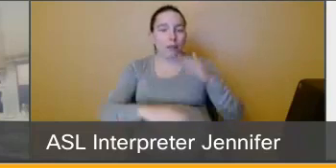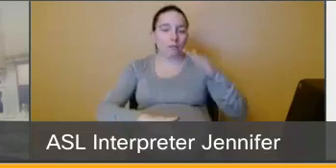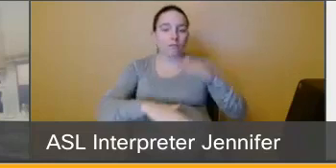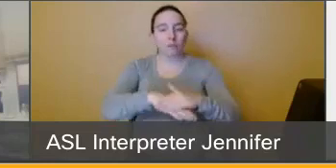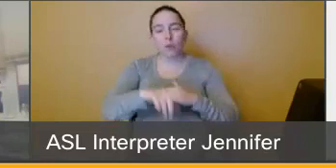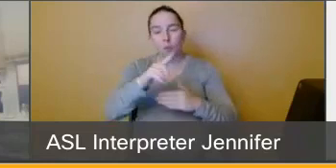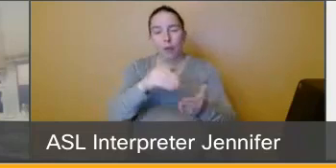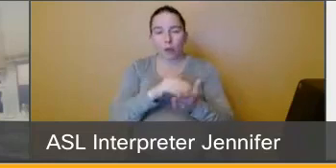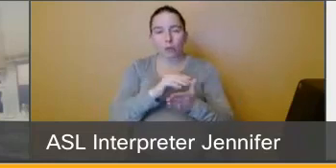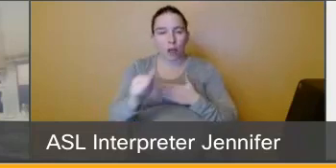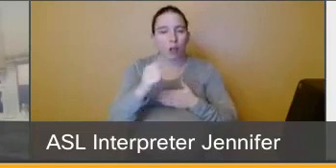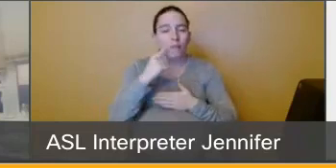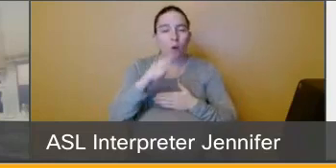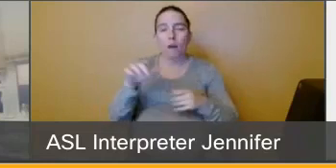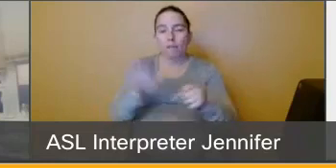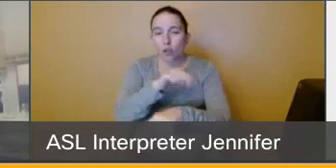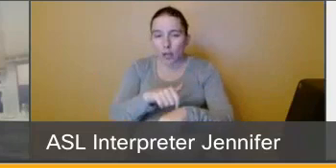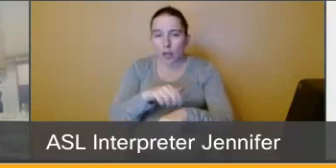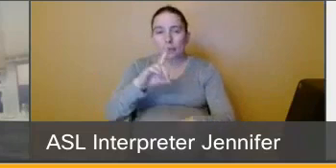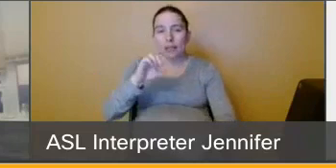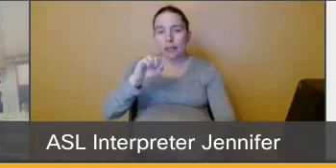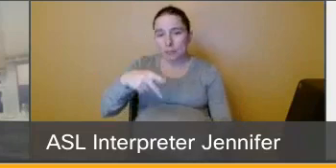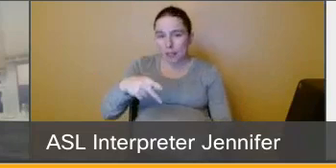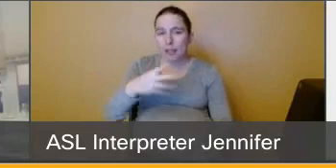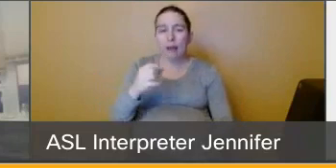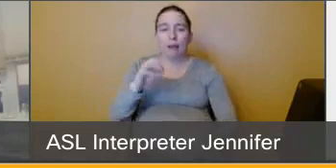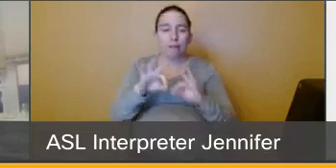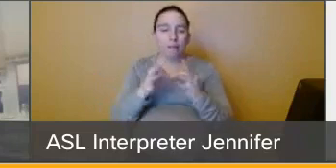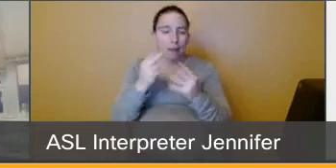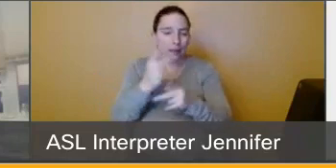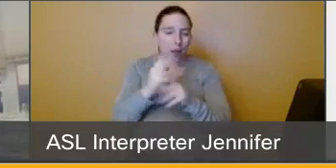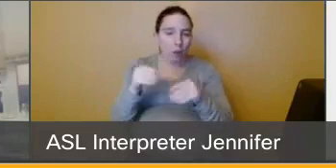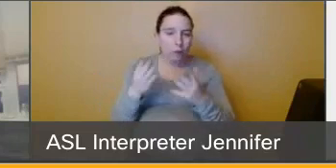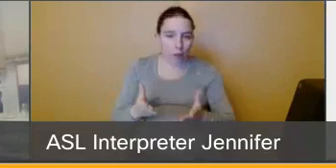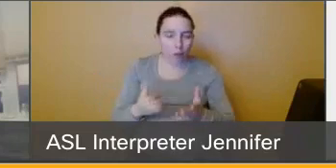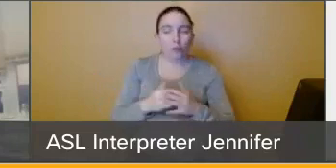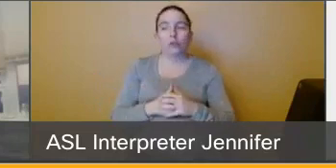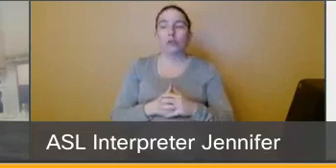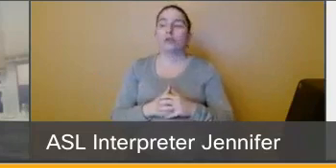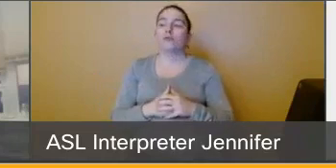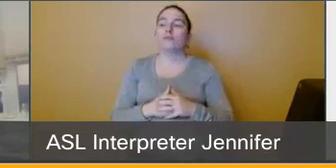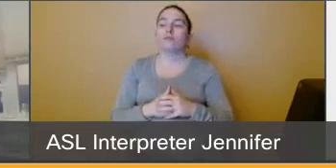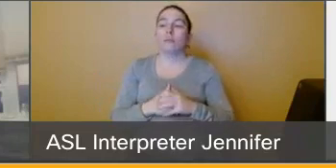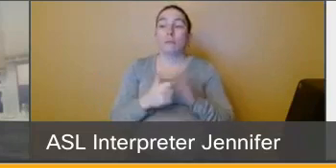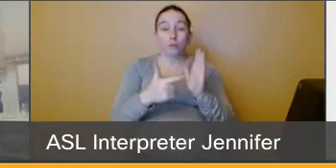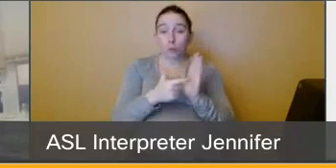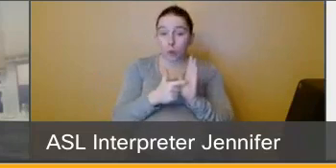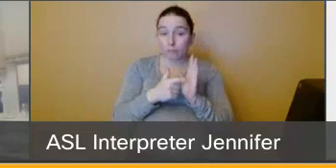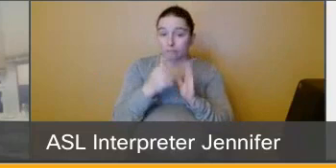$1,000 per full-time DSP and family care provider. The requirement here is